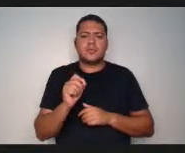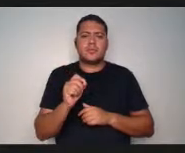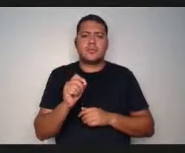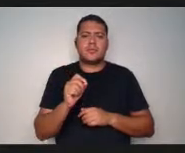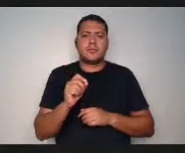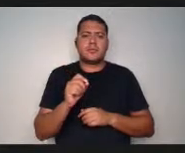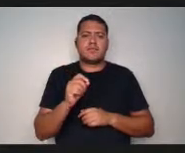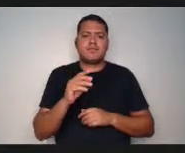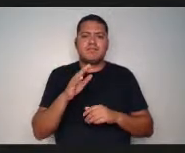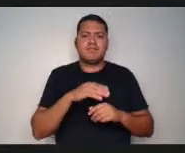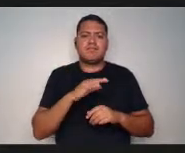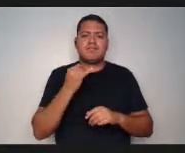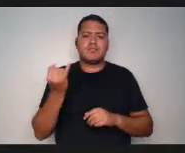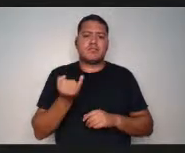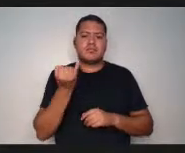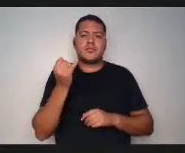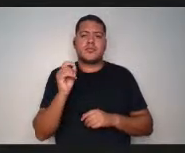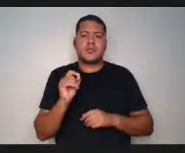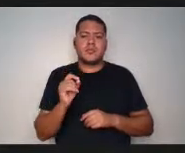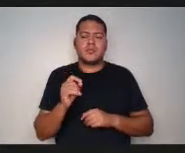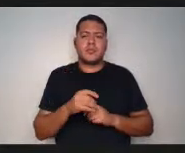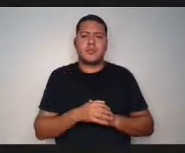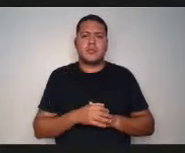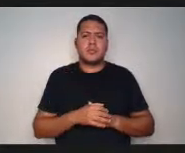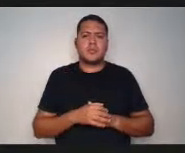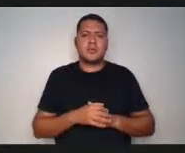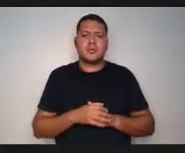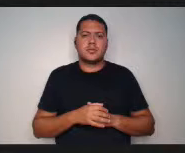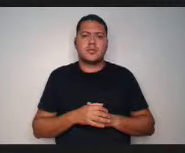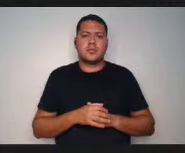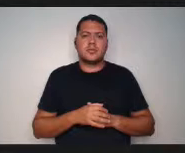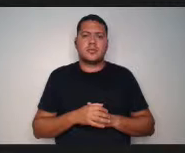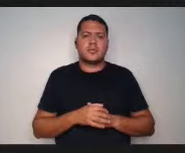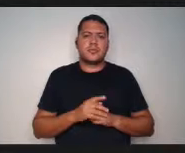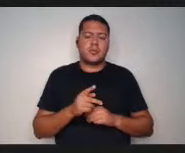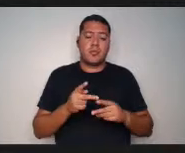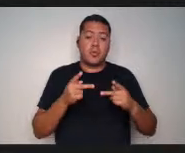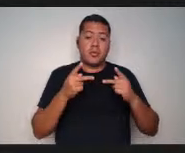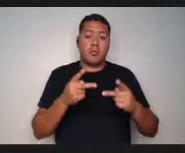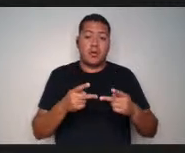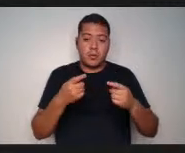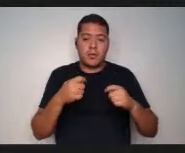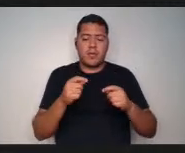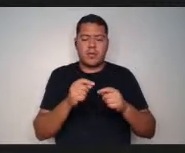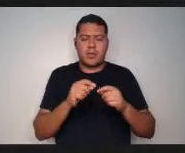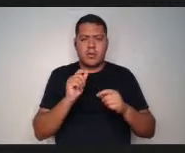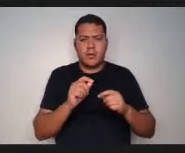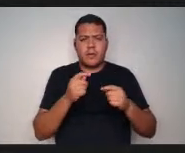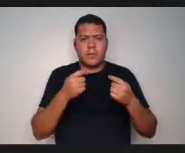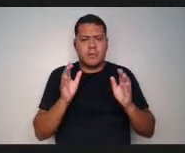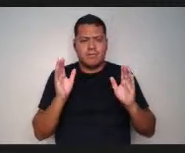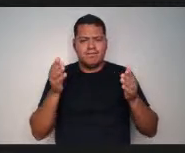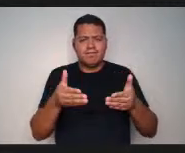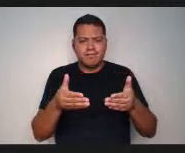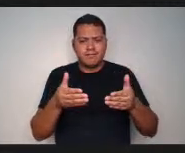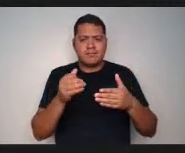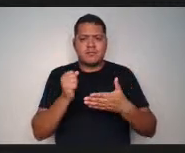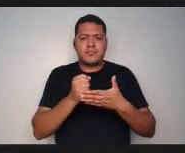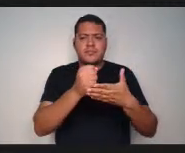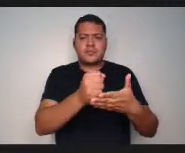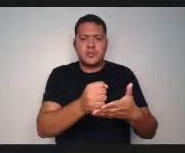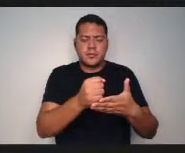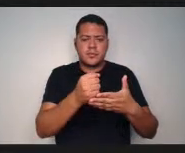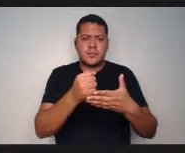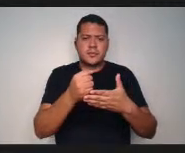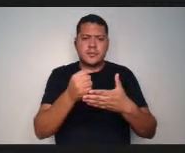safety programs need to focus on mental health and psychosocial support, what we call a whole of society approach,